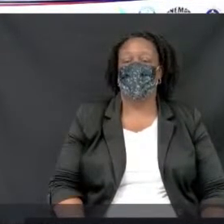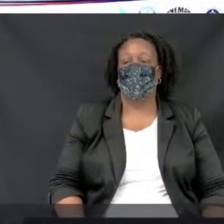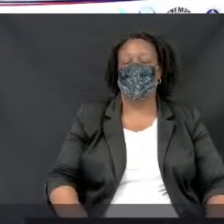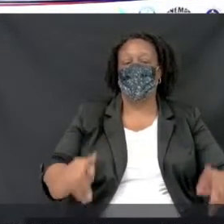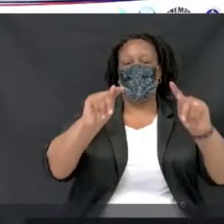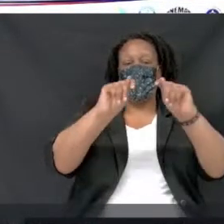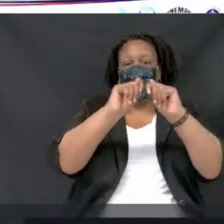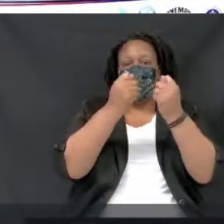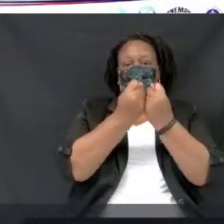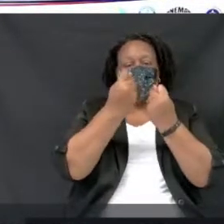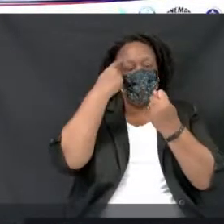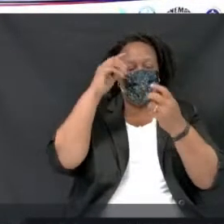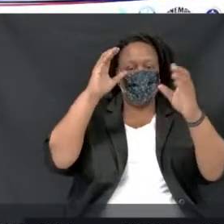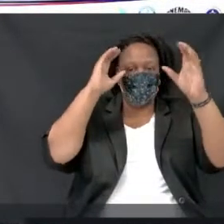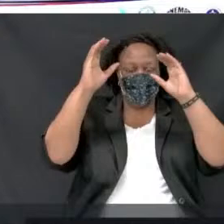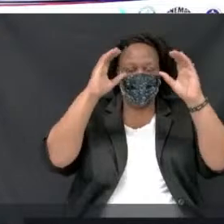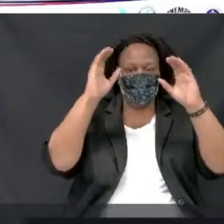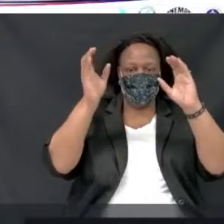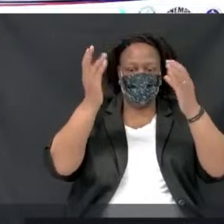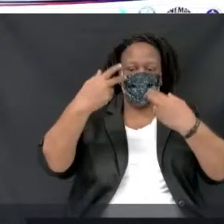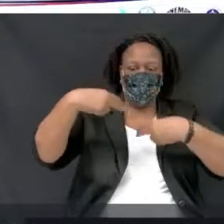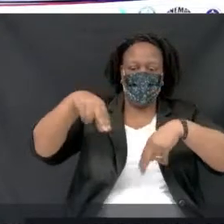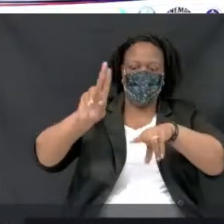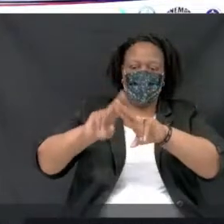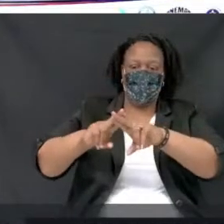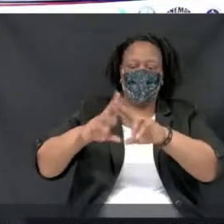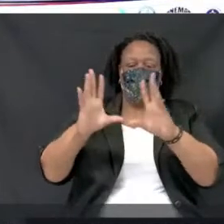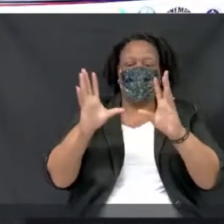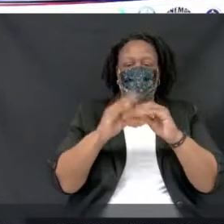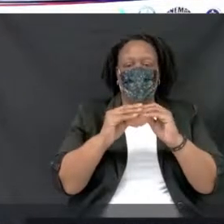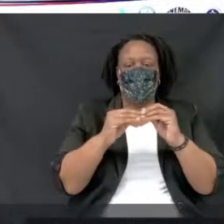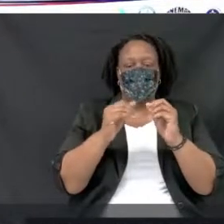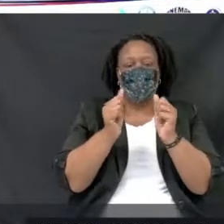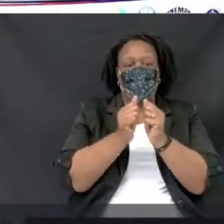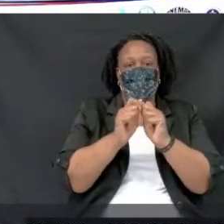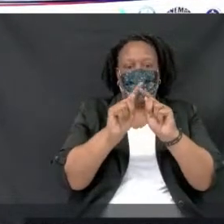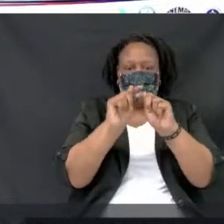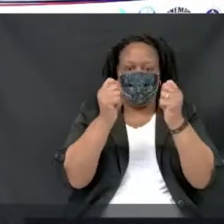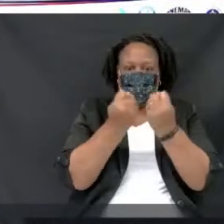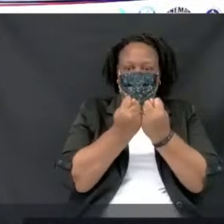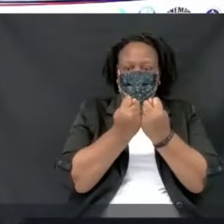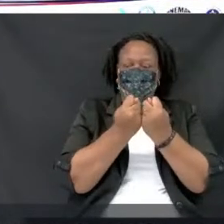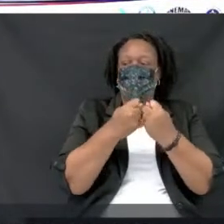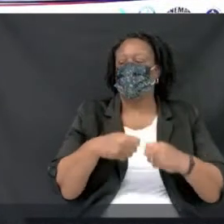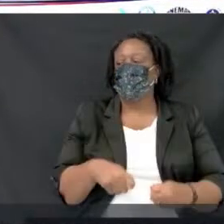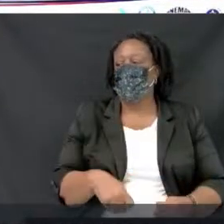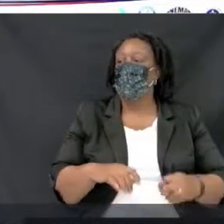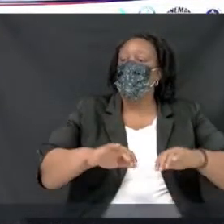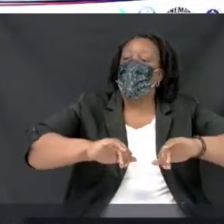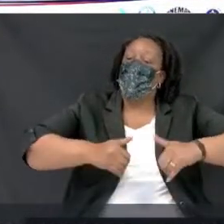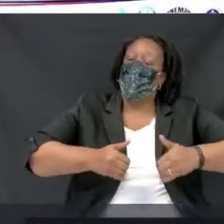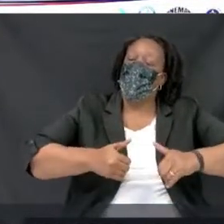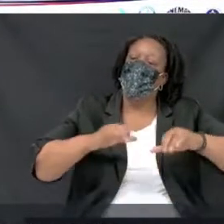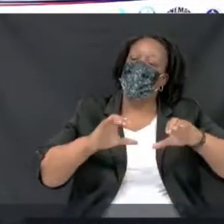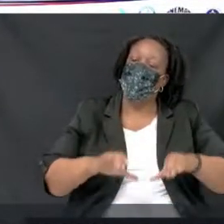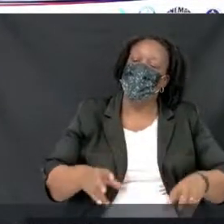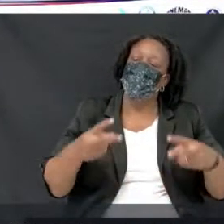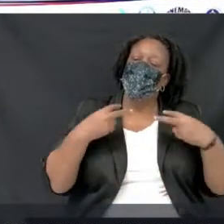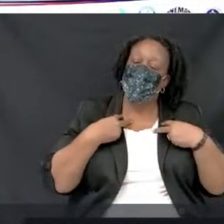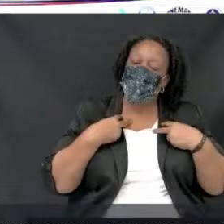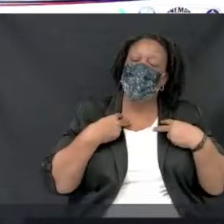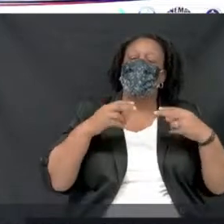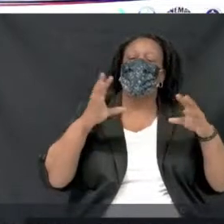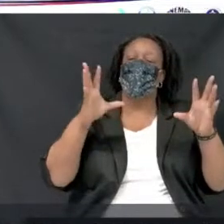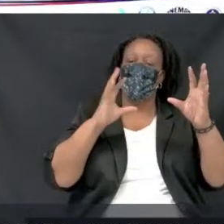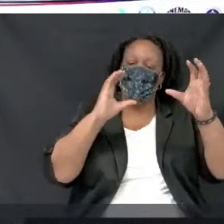several occasions to make the proposal regarding the safe hosting of Carnival. Based on the minutes